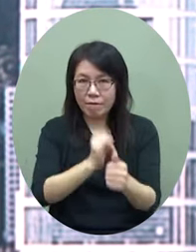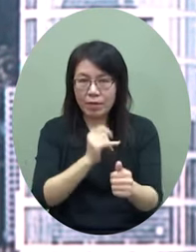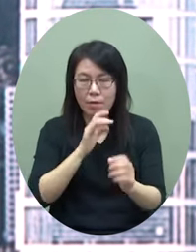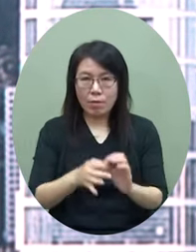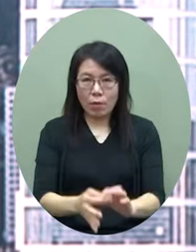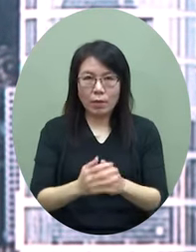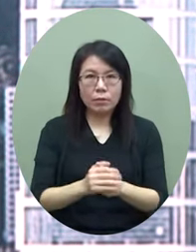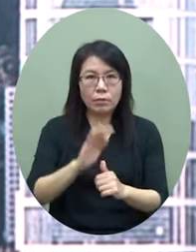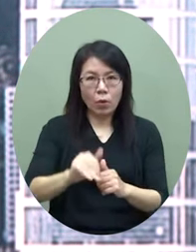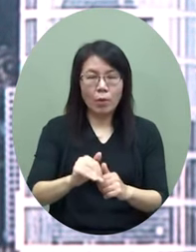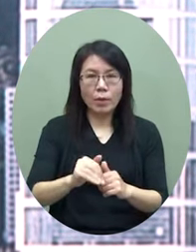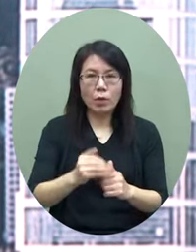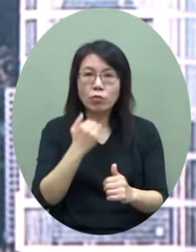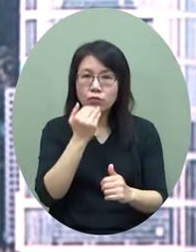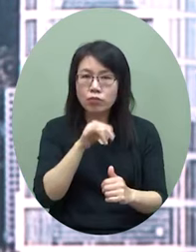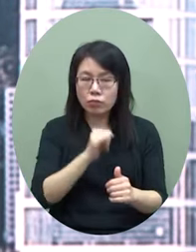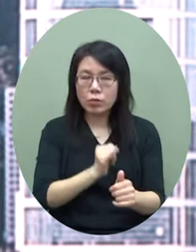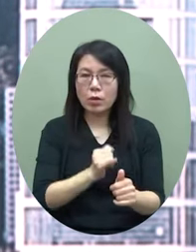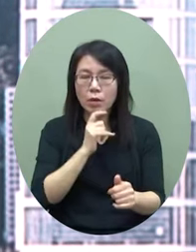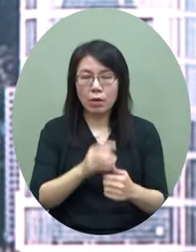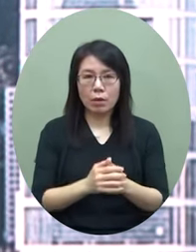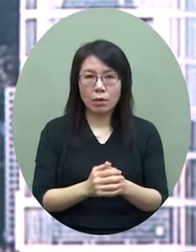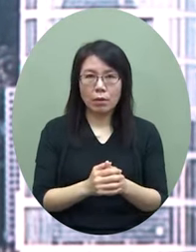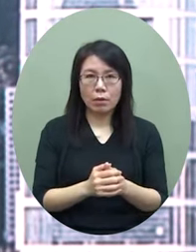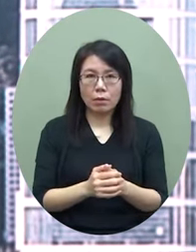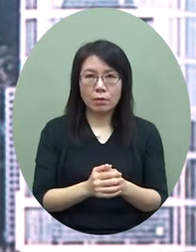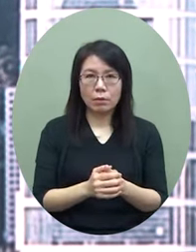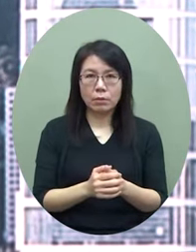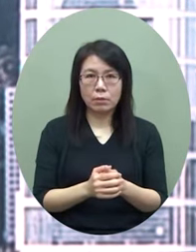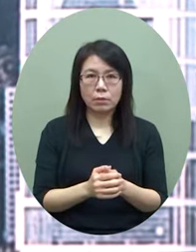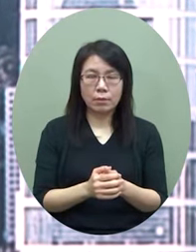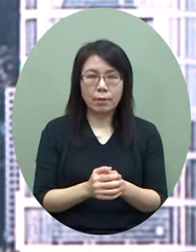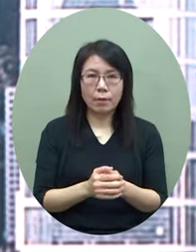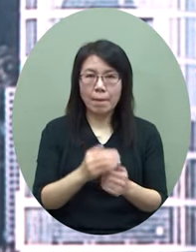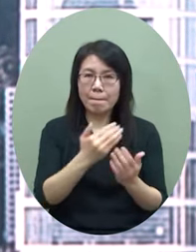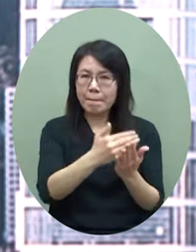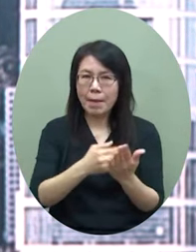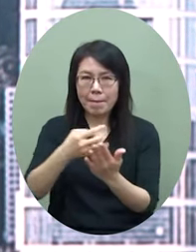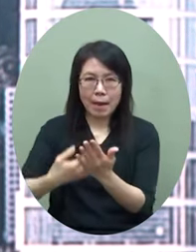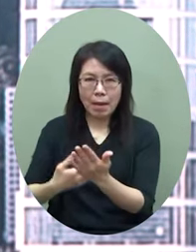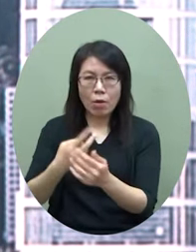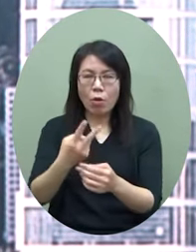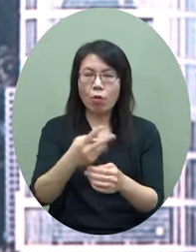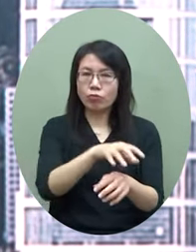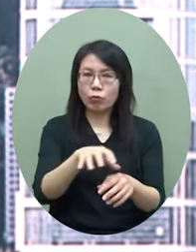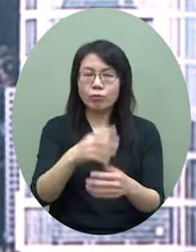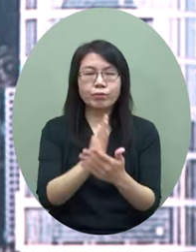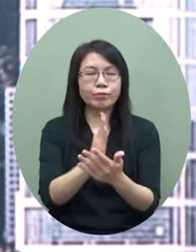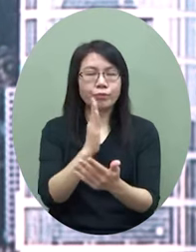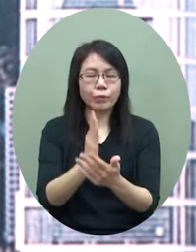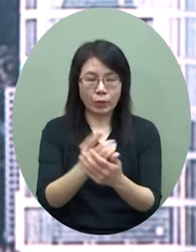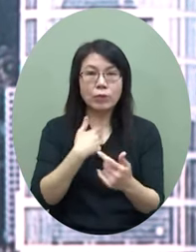fixed penalty ticketthere are two legislative regimesfor us to take enforcement actionsso we will continue to do thatbut